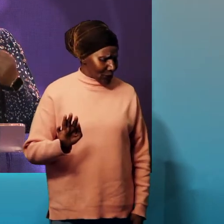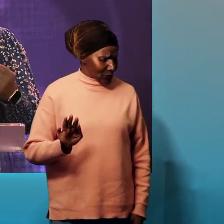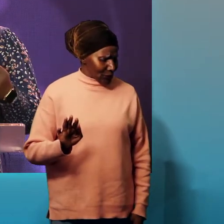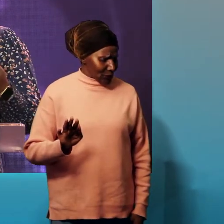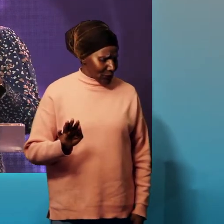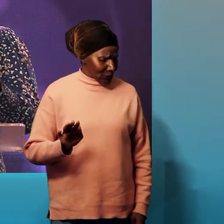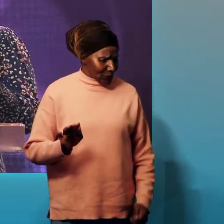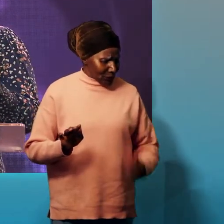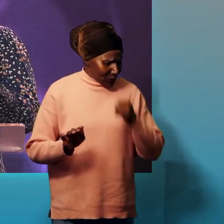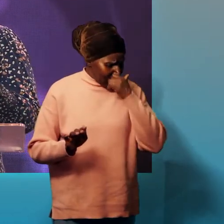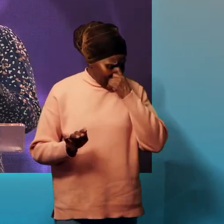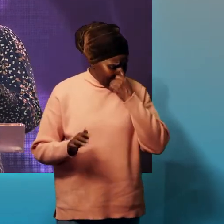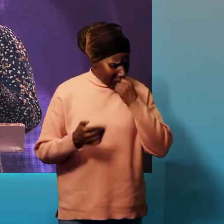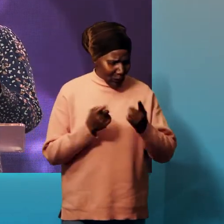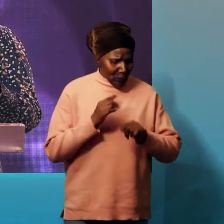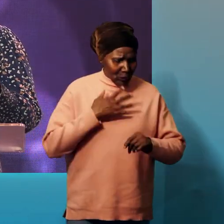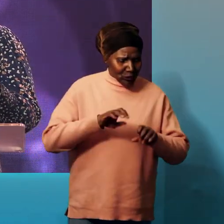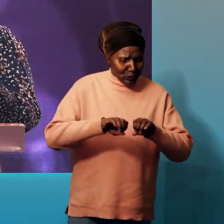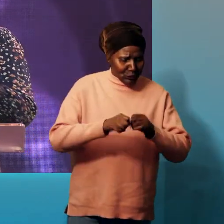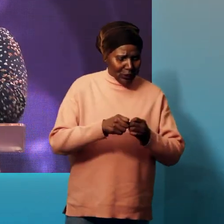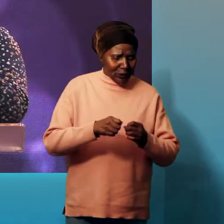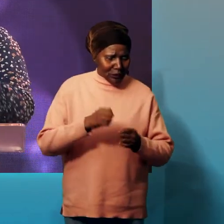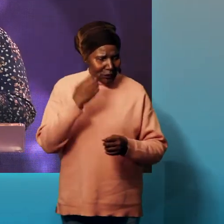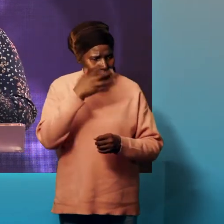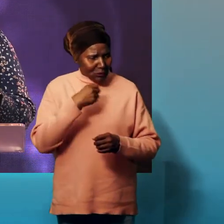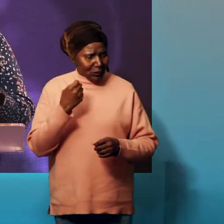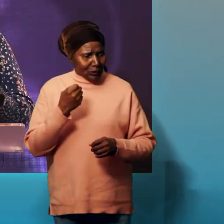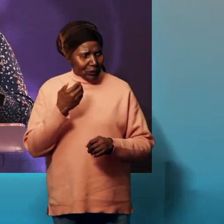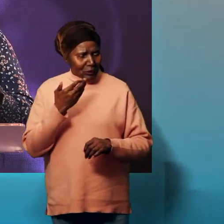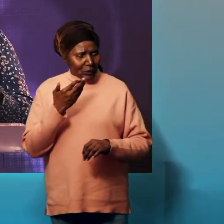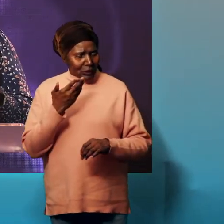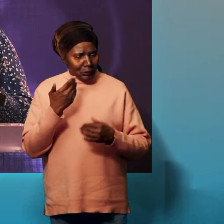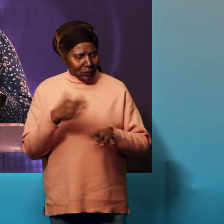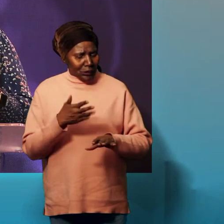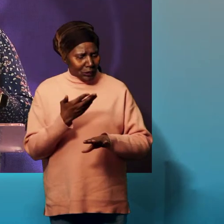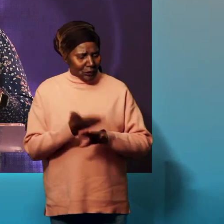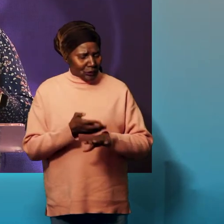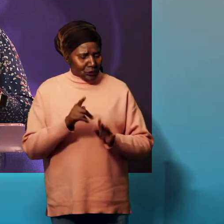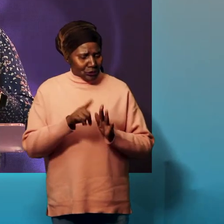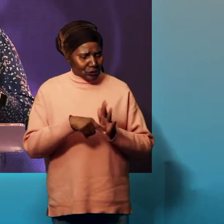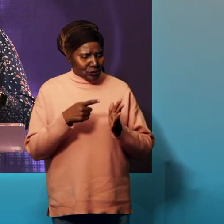upon Judas over our lives,